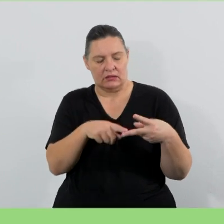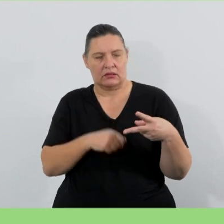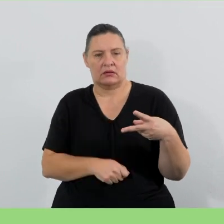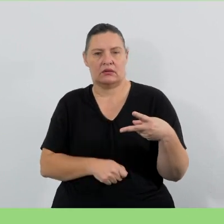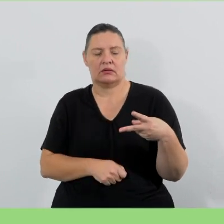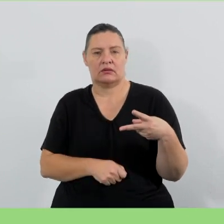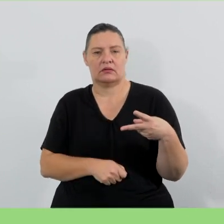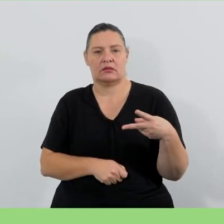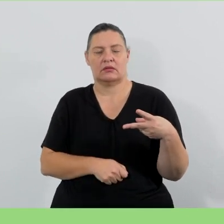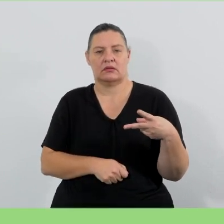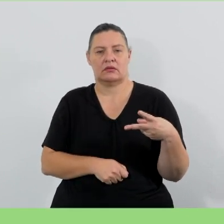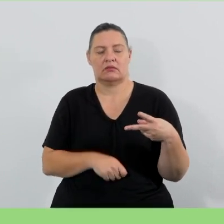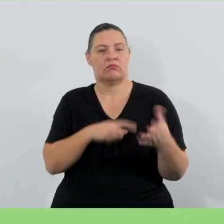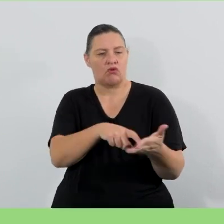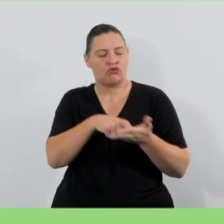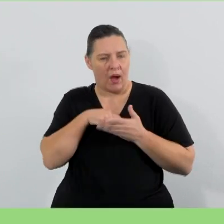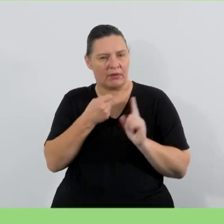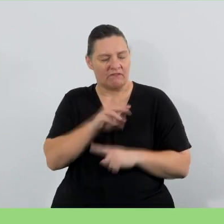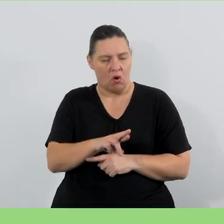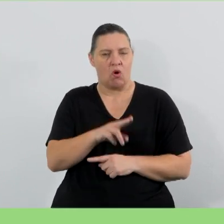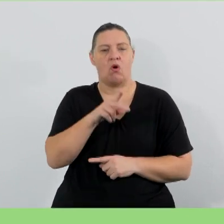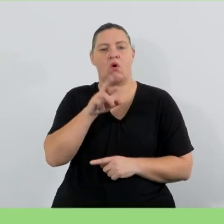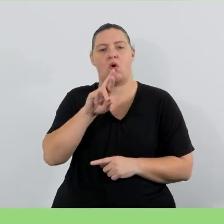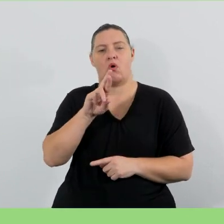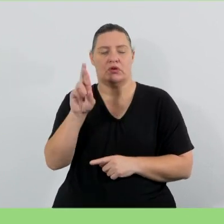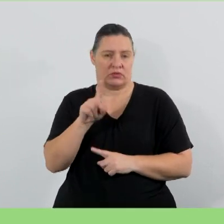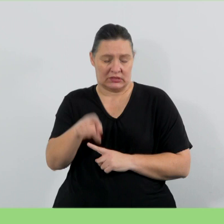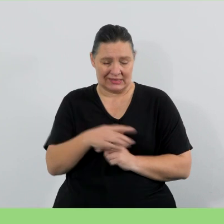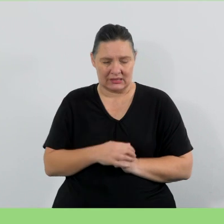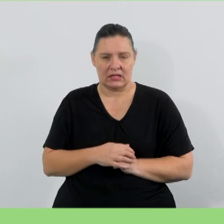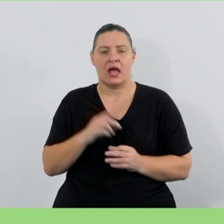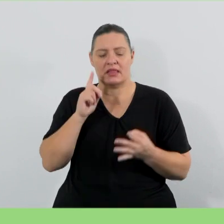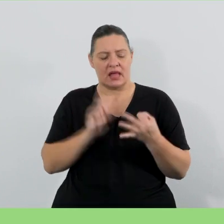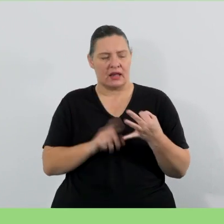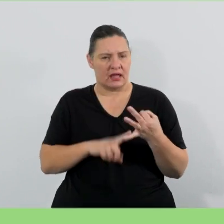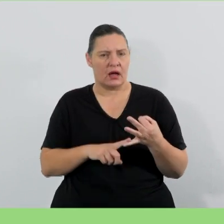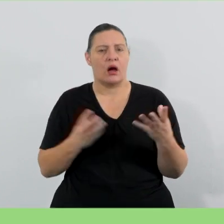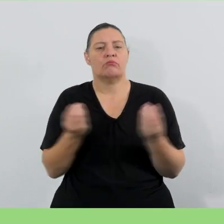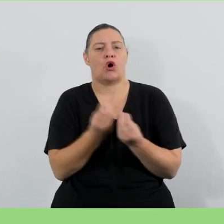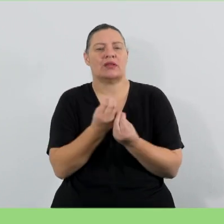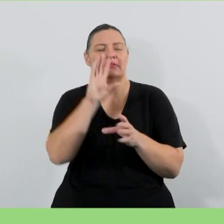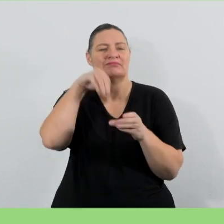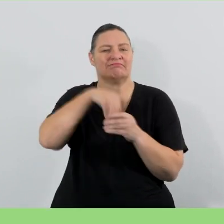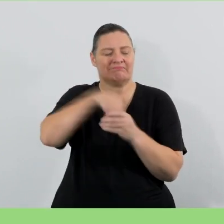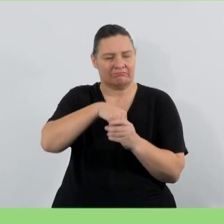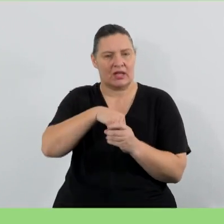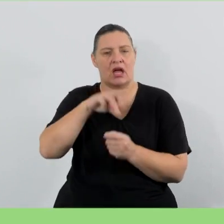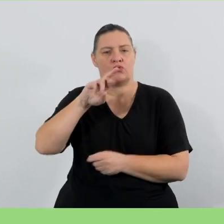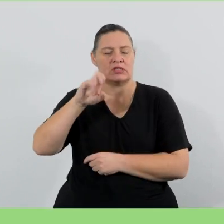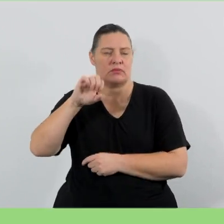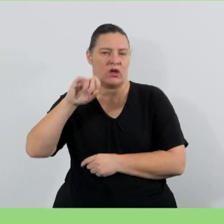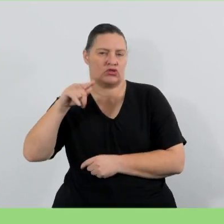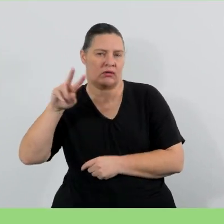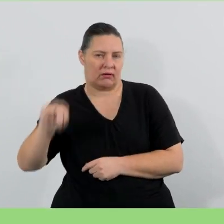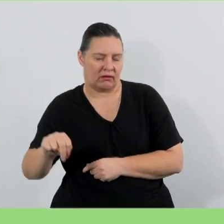then move on to requirements of respiration, and then we are going to speak about the products of respiration. We